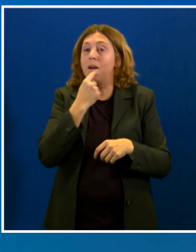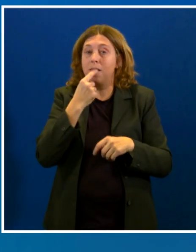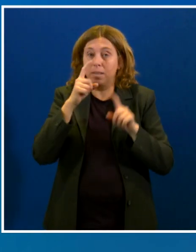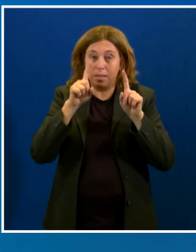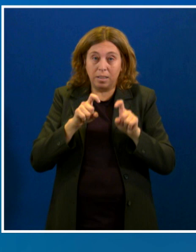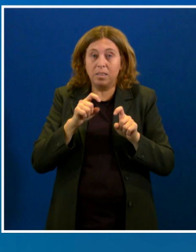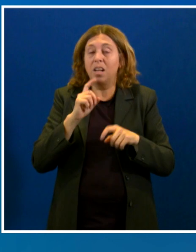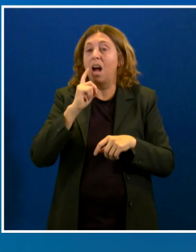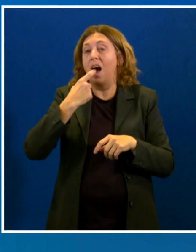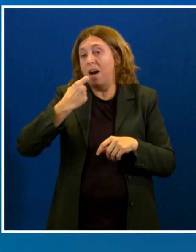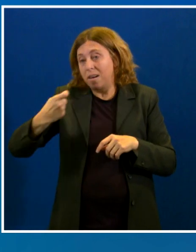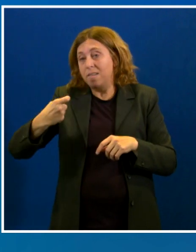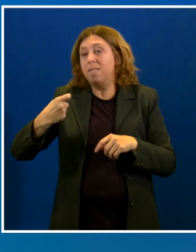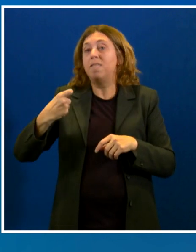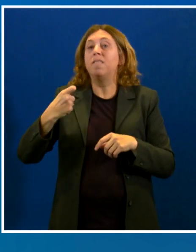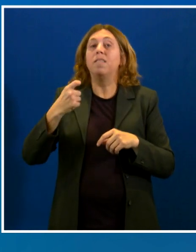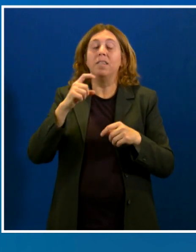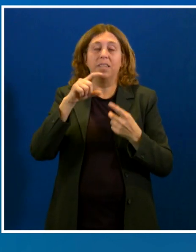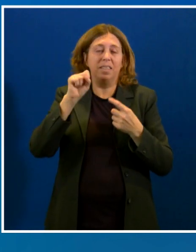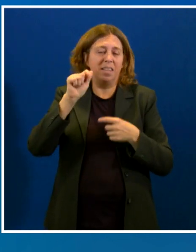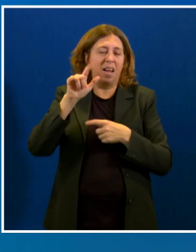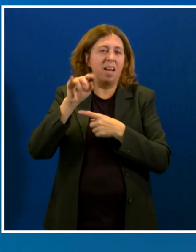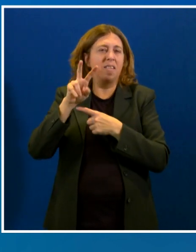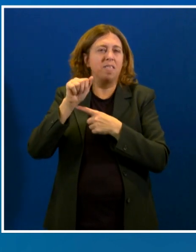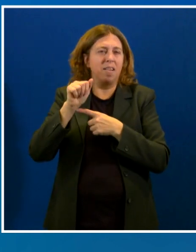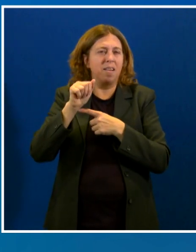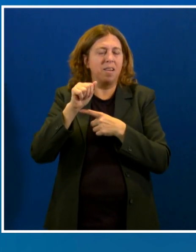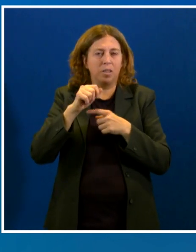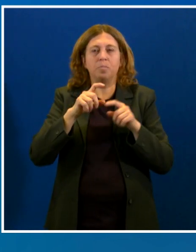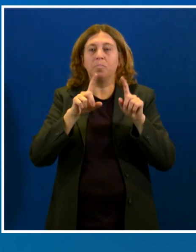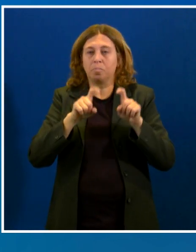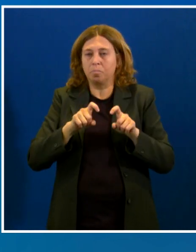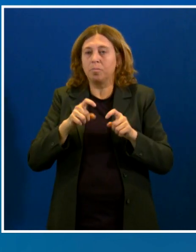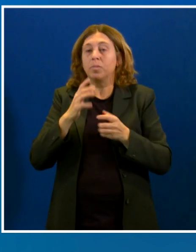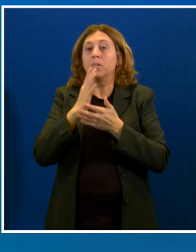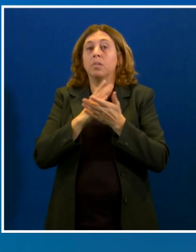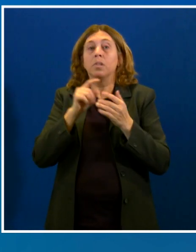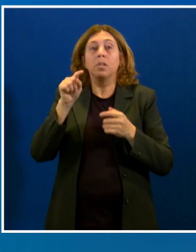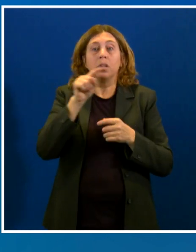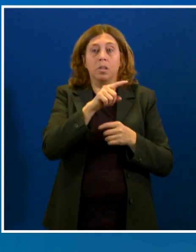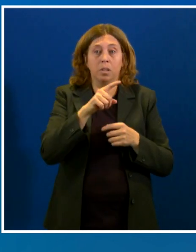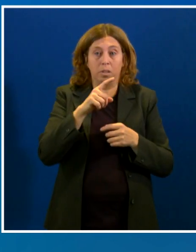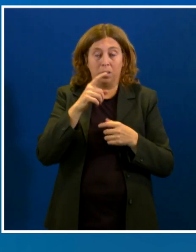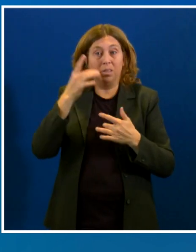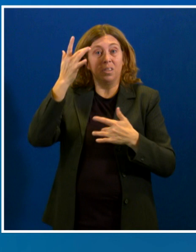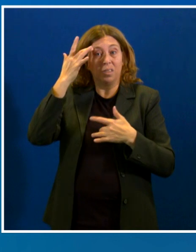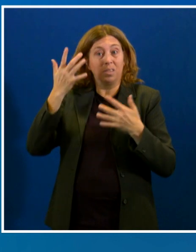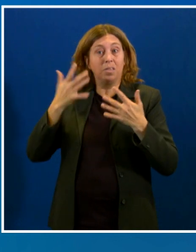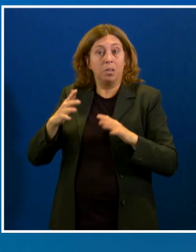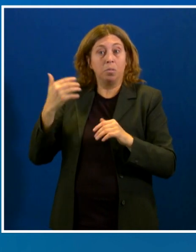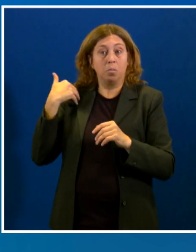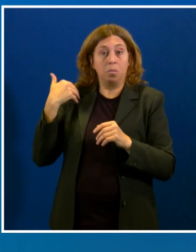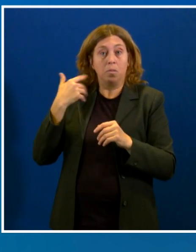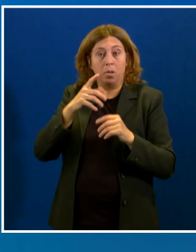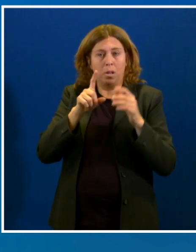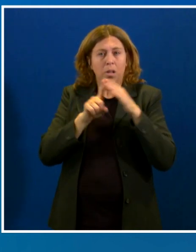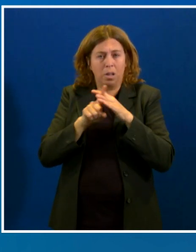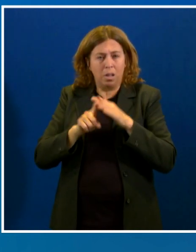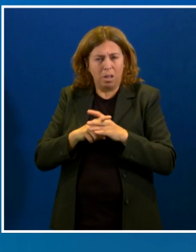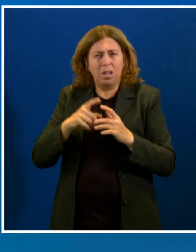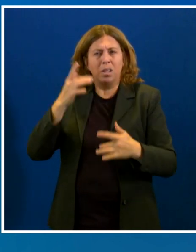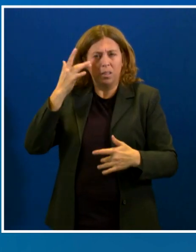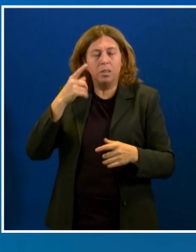test. The test is designed for those who may be experiencing symptoms or believe they may have had exposure to the